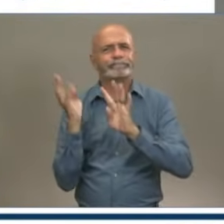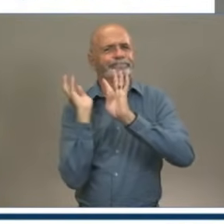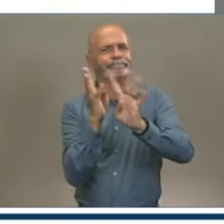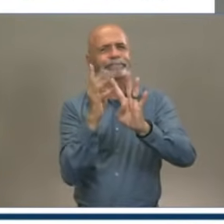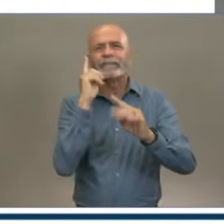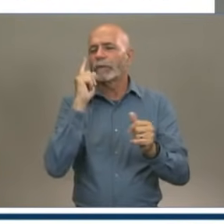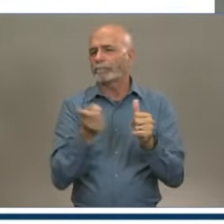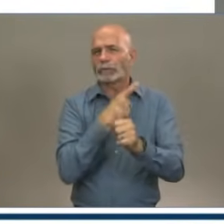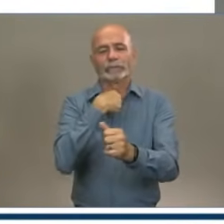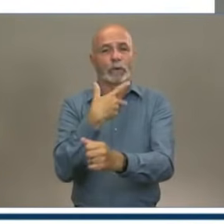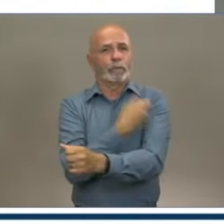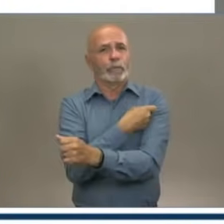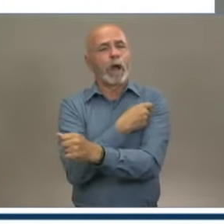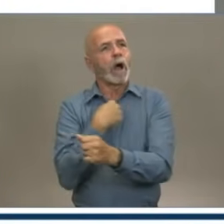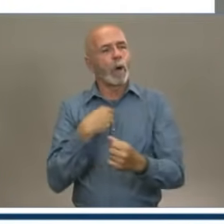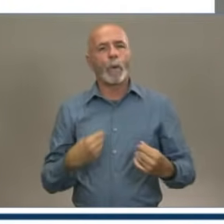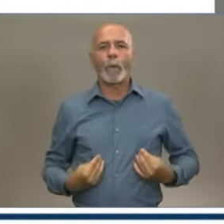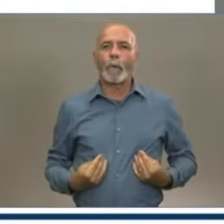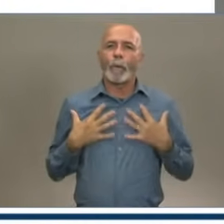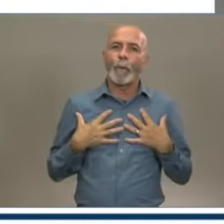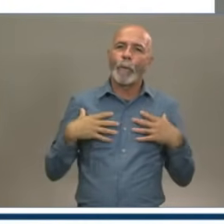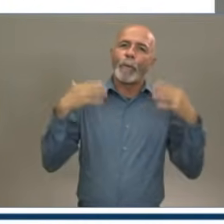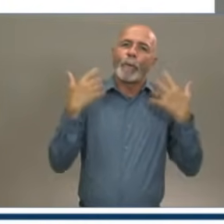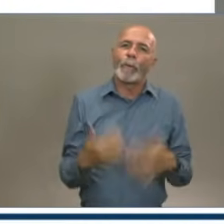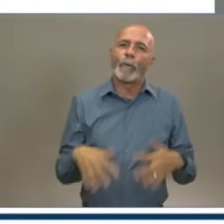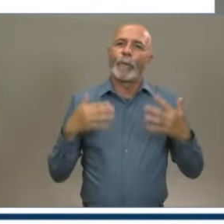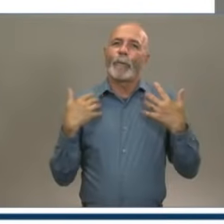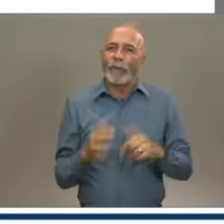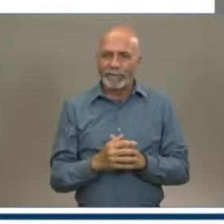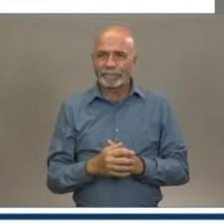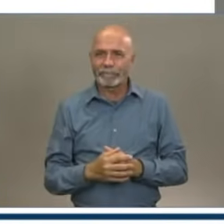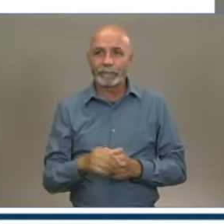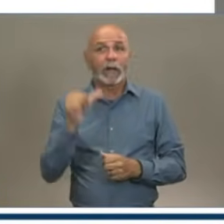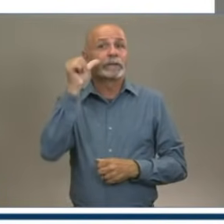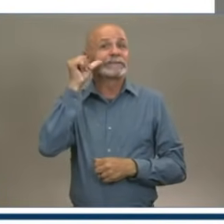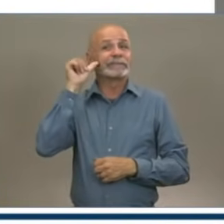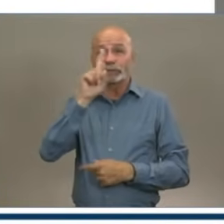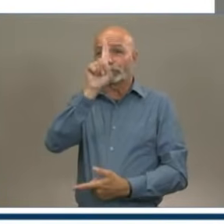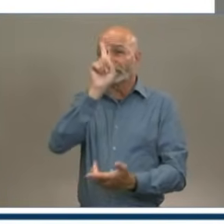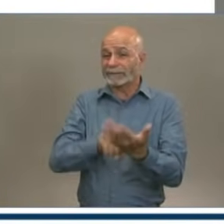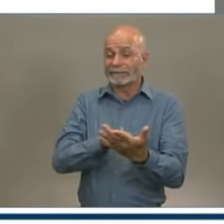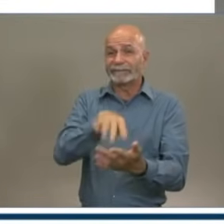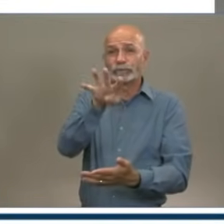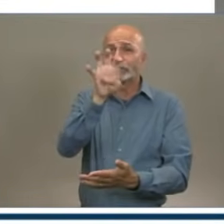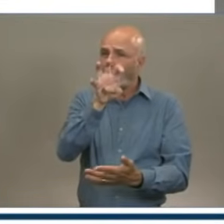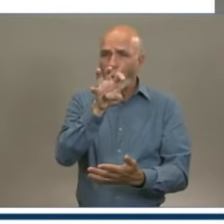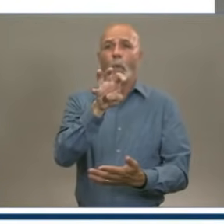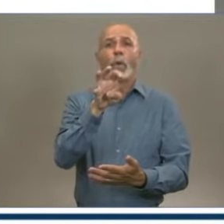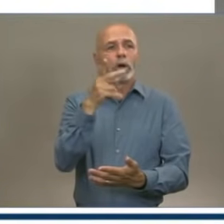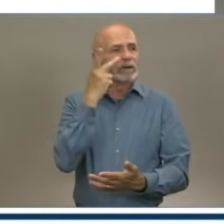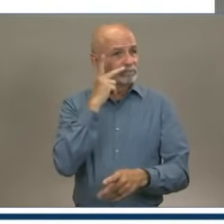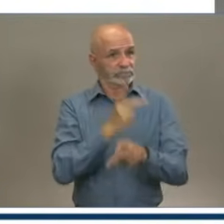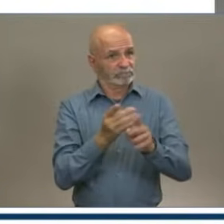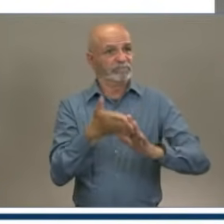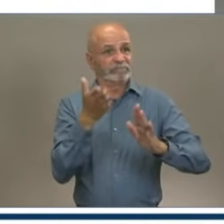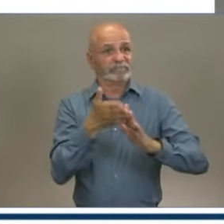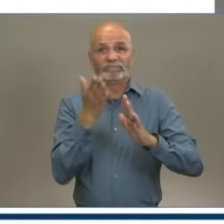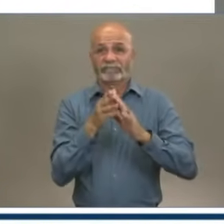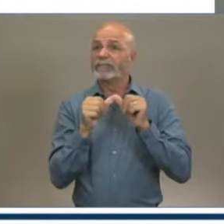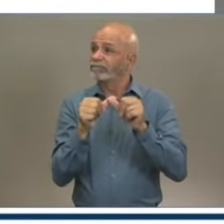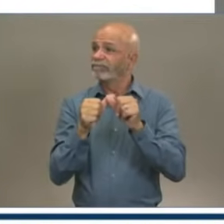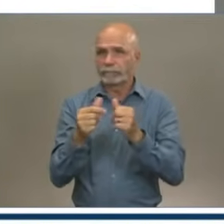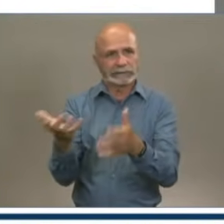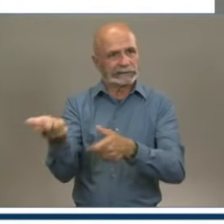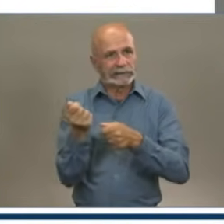me. Yesterday, 1,400 people did just that, and these are numbers we need to see continue.